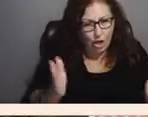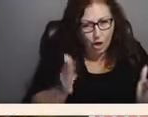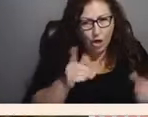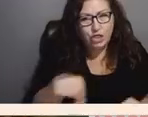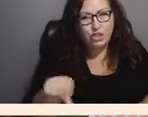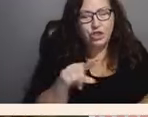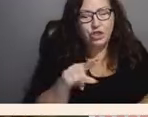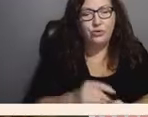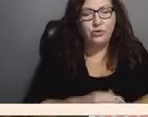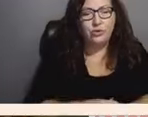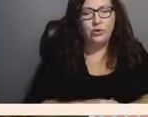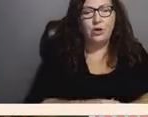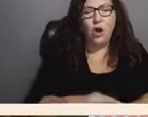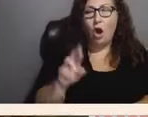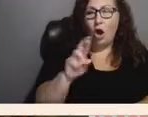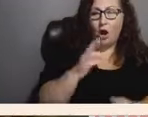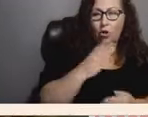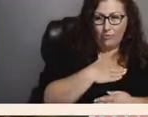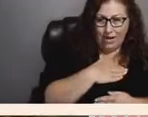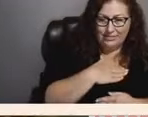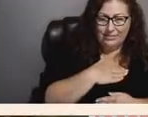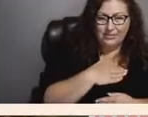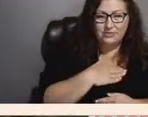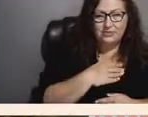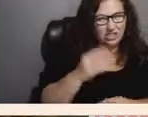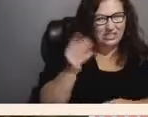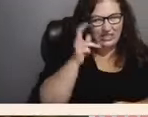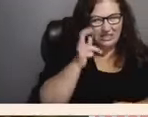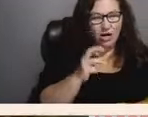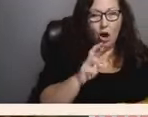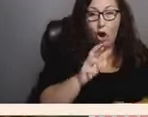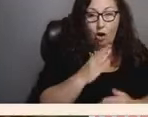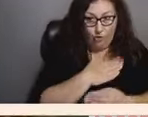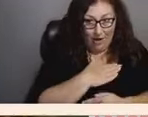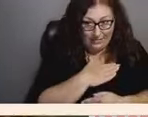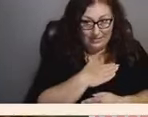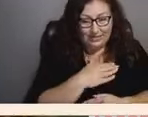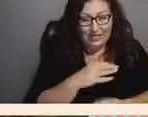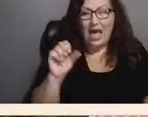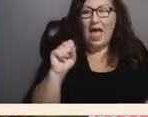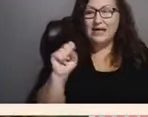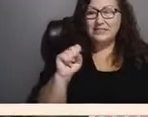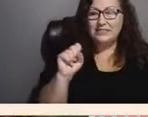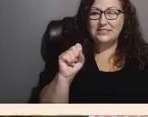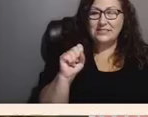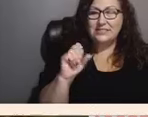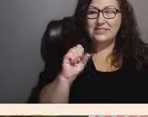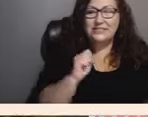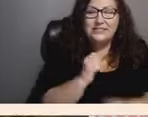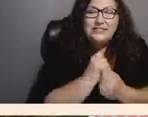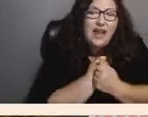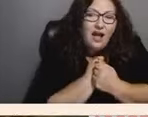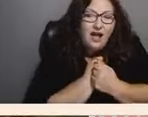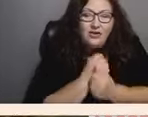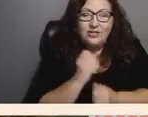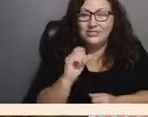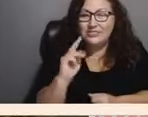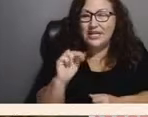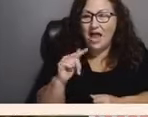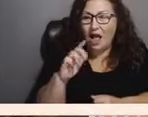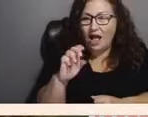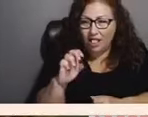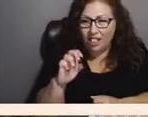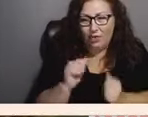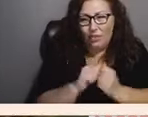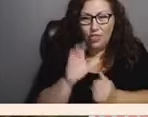R-rest, just listen. R-rest, S, snuggle. Take time to snuggle with your companion.